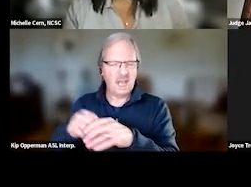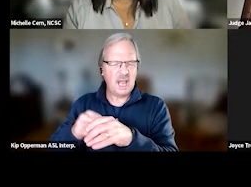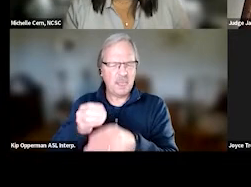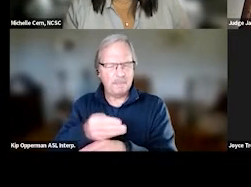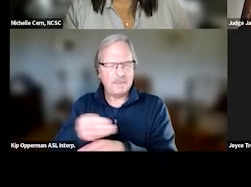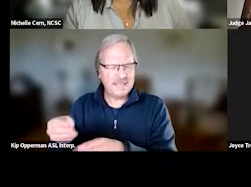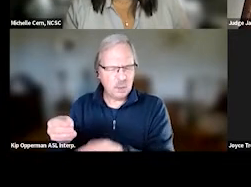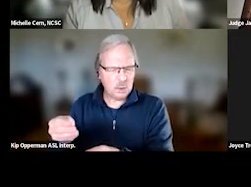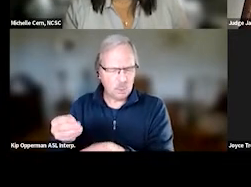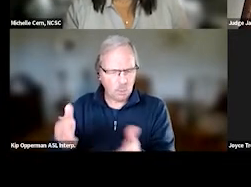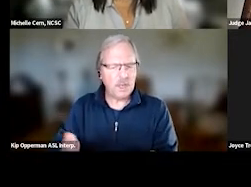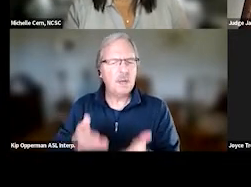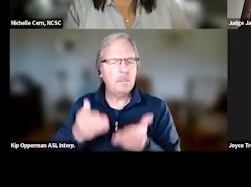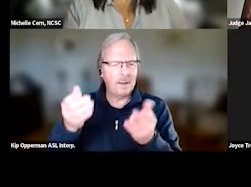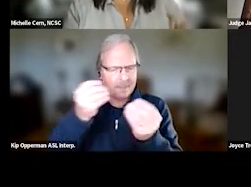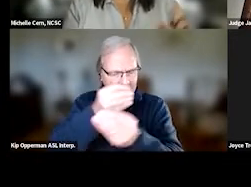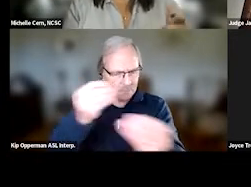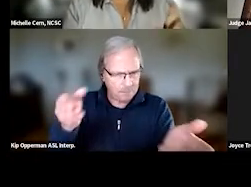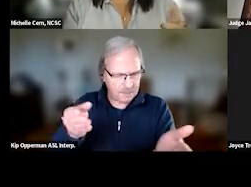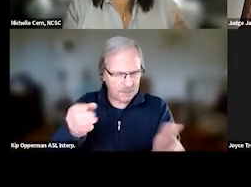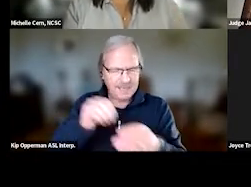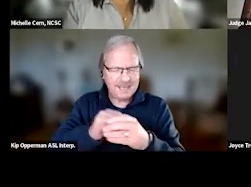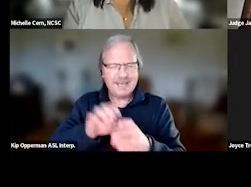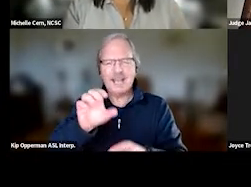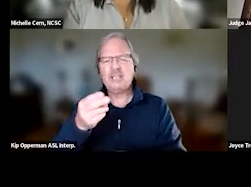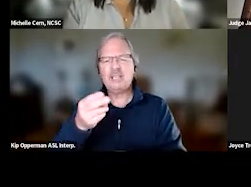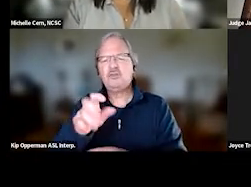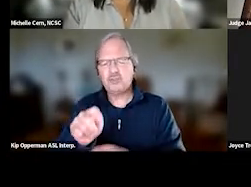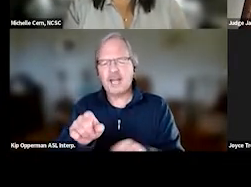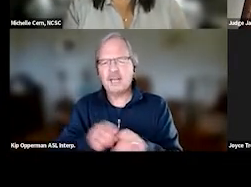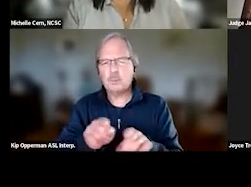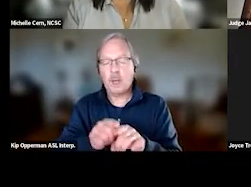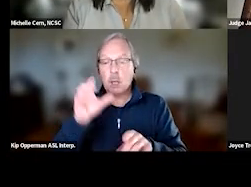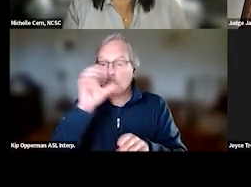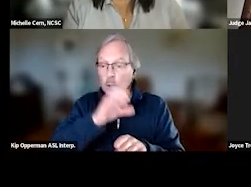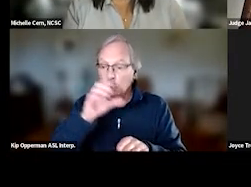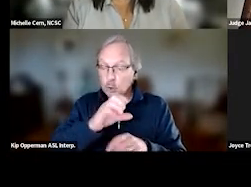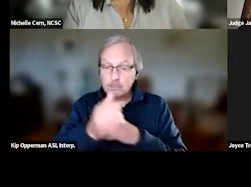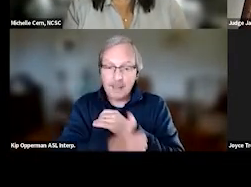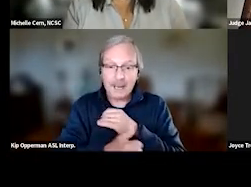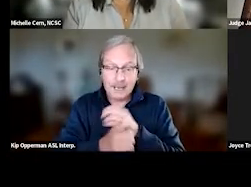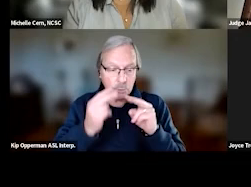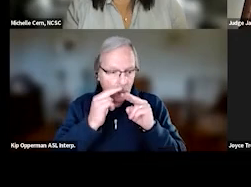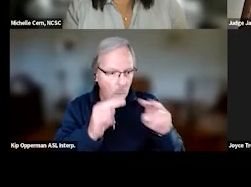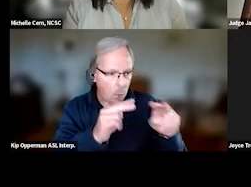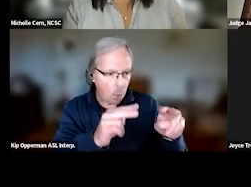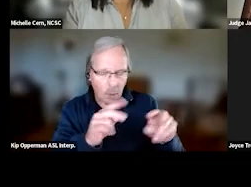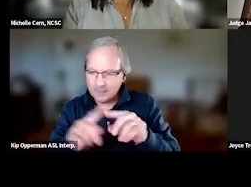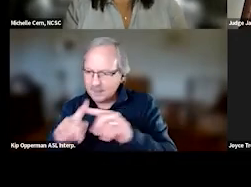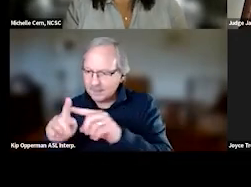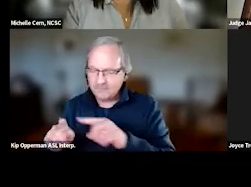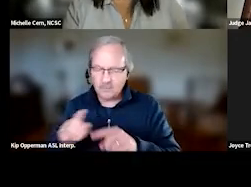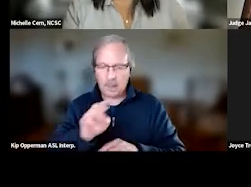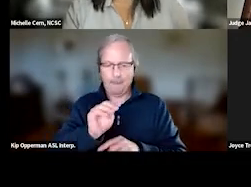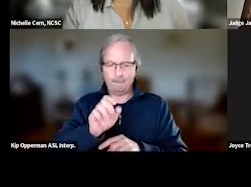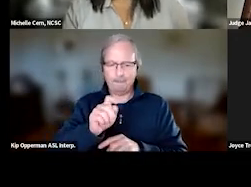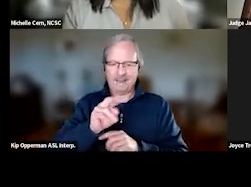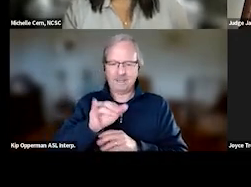easily provide that information in chat as well. And you can search by country and look at all these different metrics. One of the